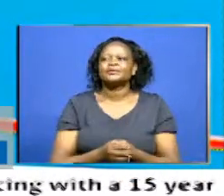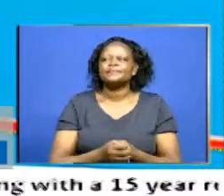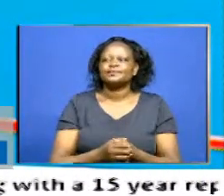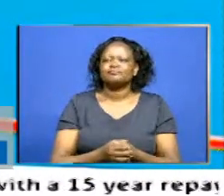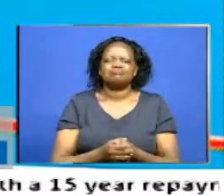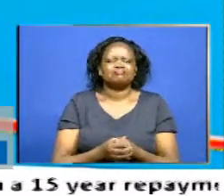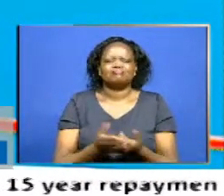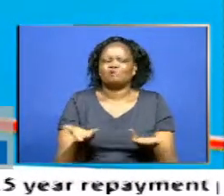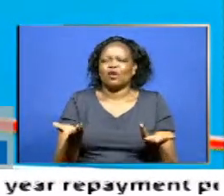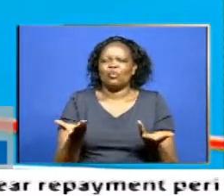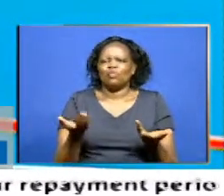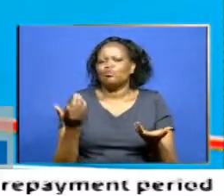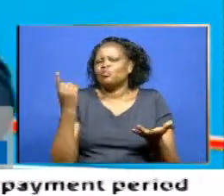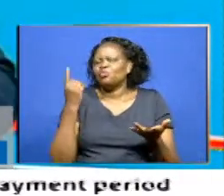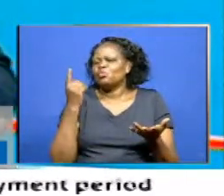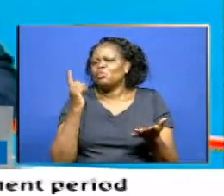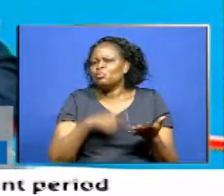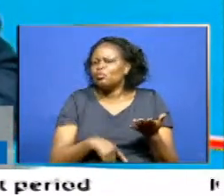has changed?